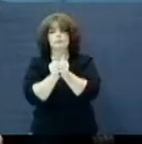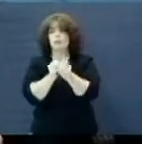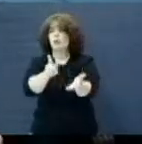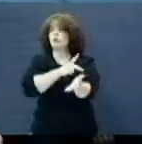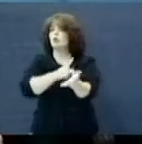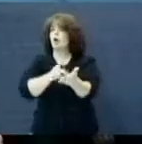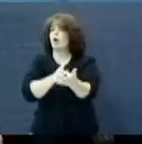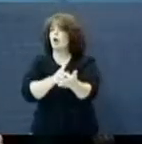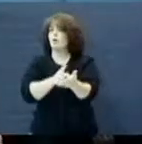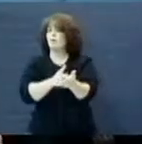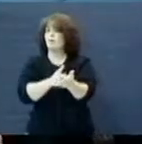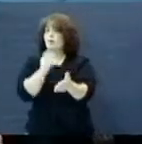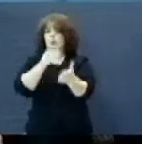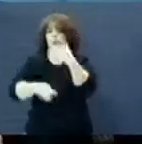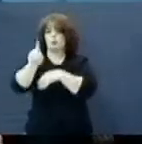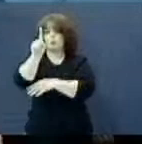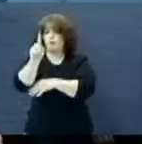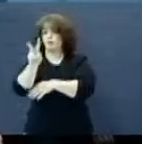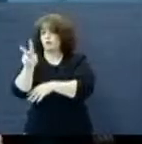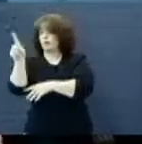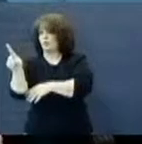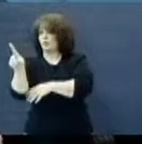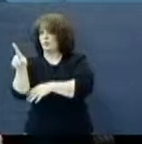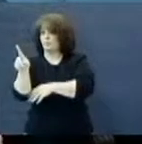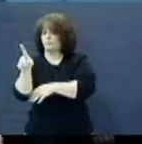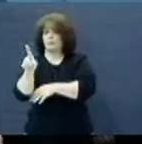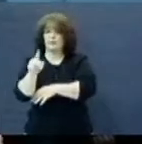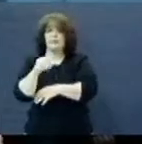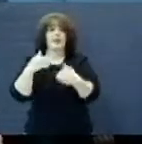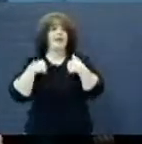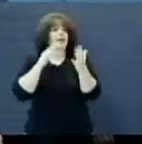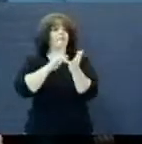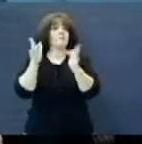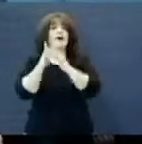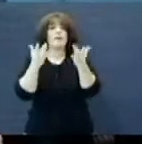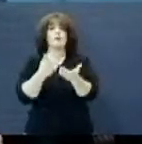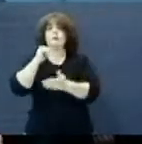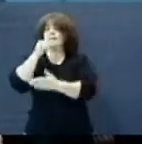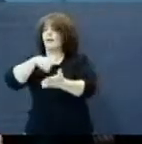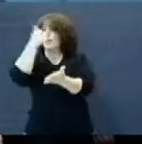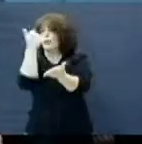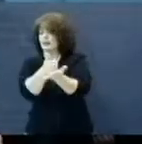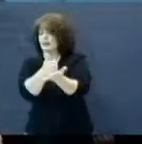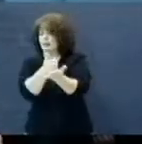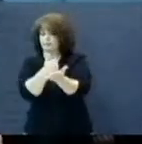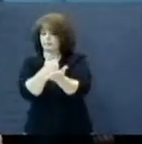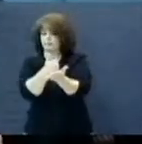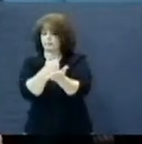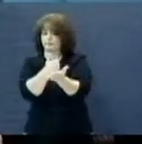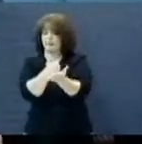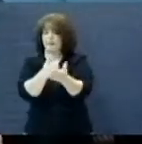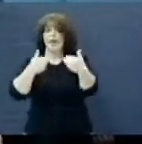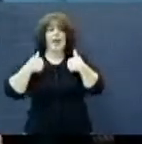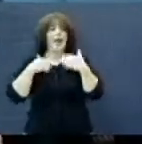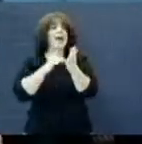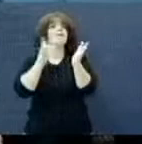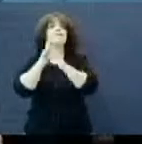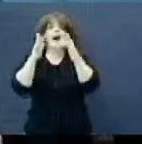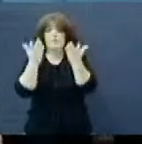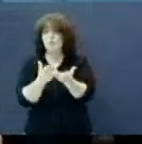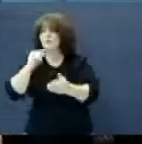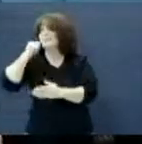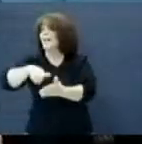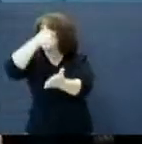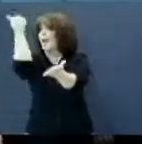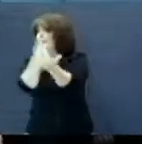Psalm 121. If you got your Bible, say amen. Well, that was a little weak. One more time. If you got your Bible,